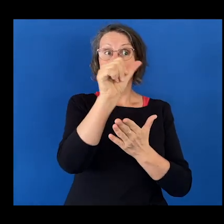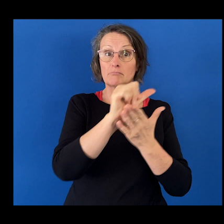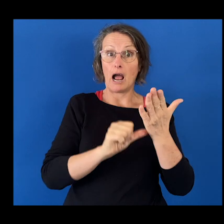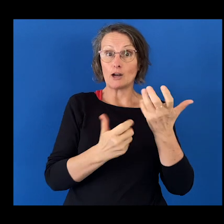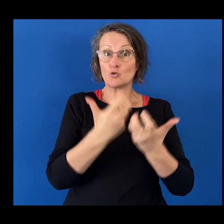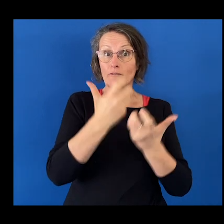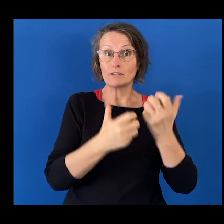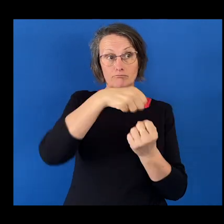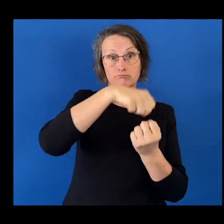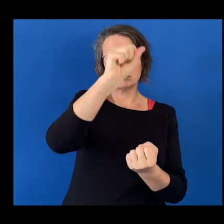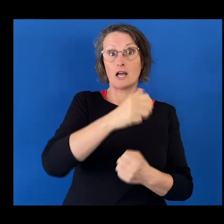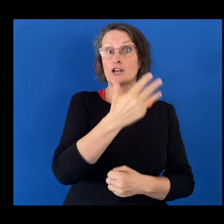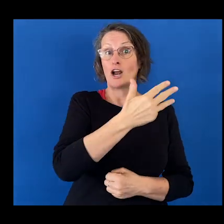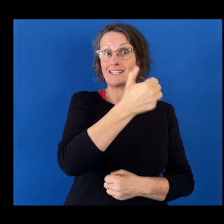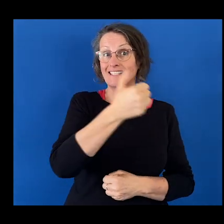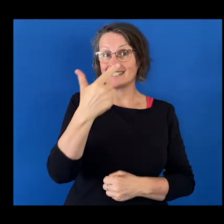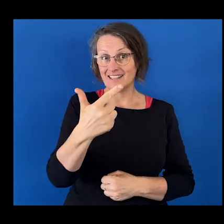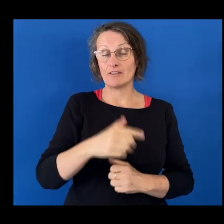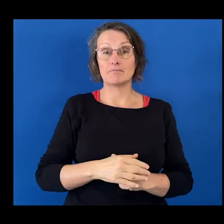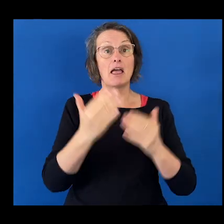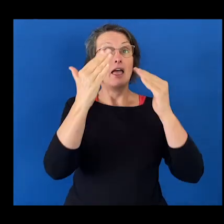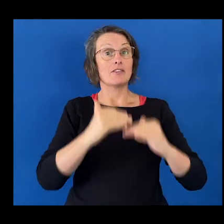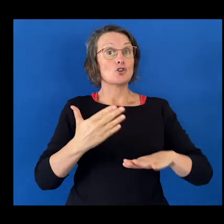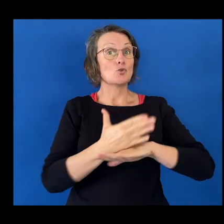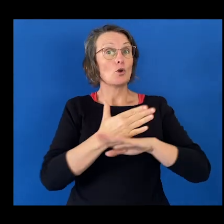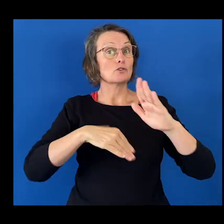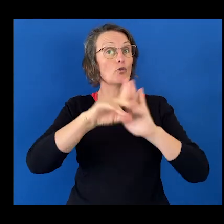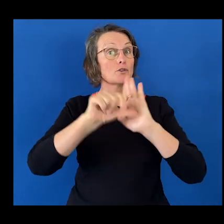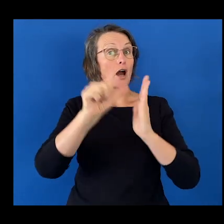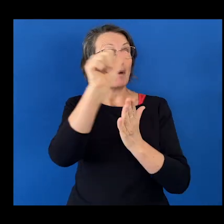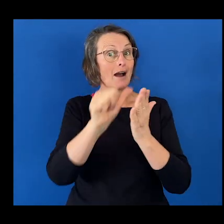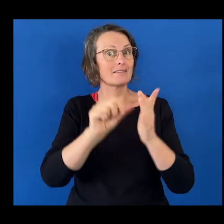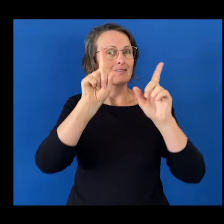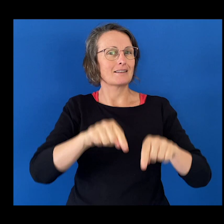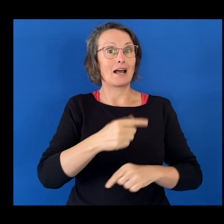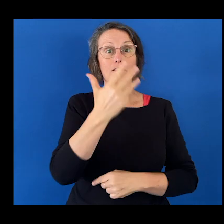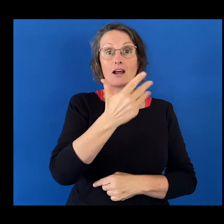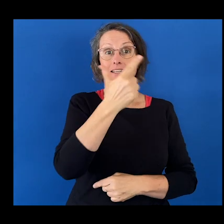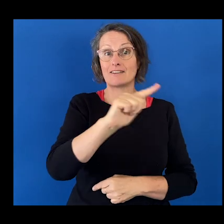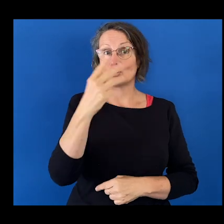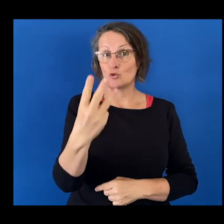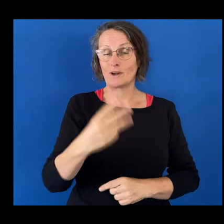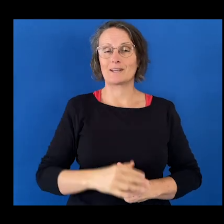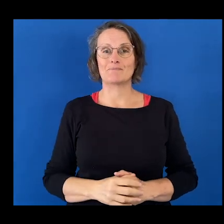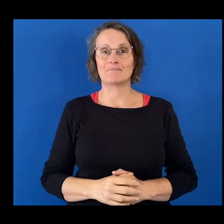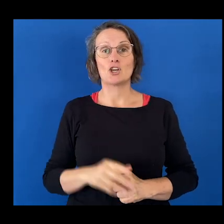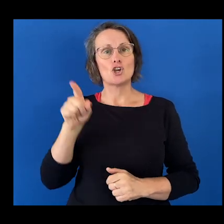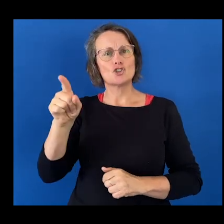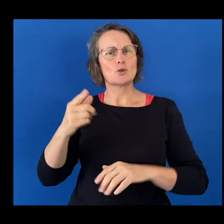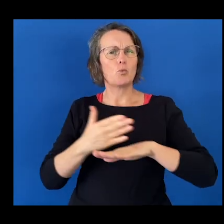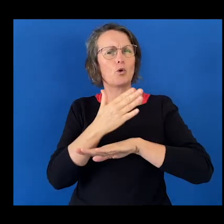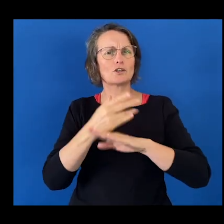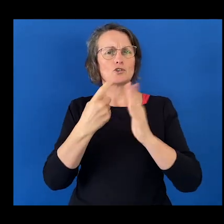Arts in 1967, and after a period as an art teacher, worked as a full-time artist since 1973. Often described